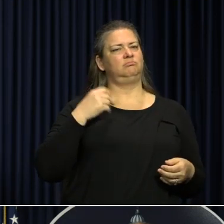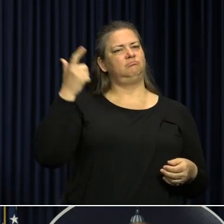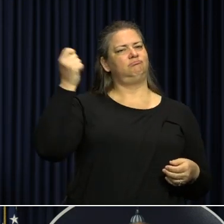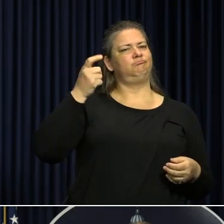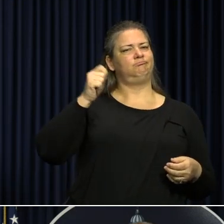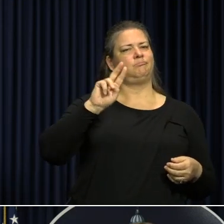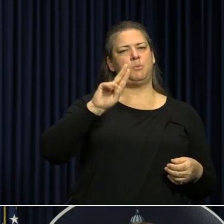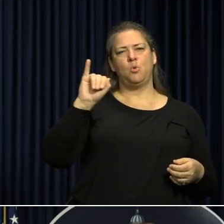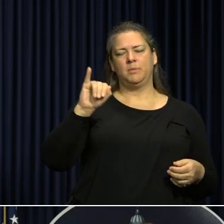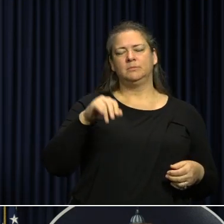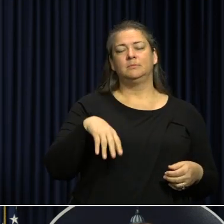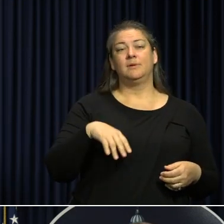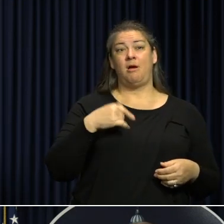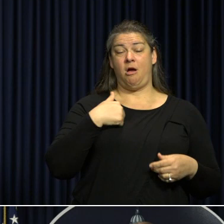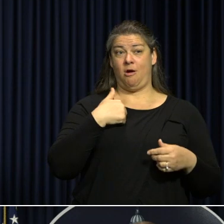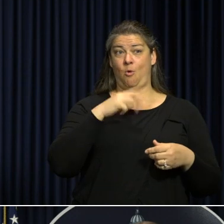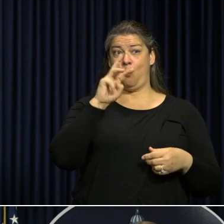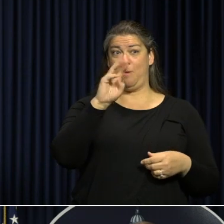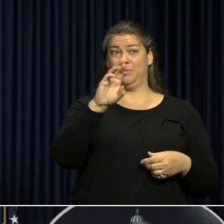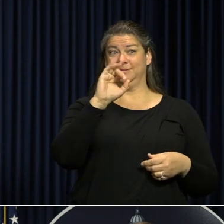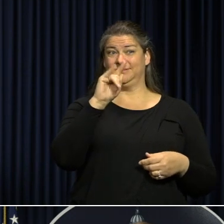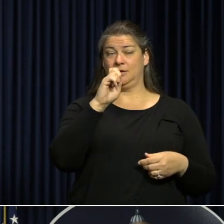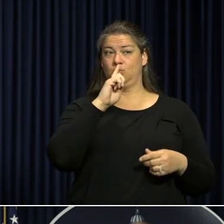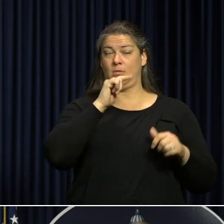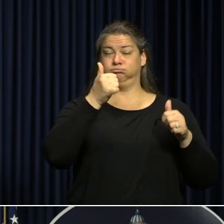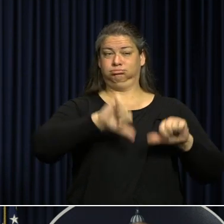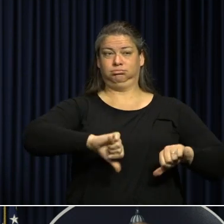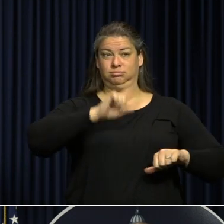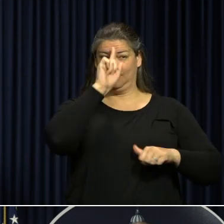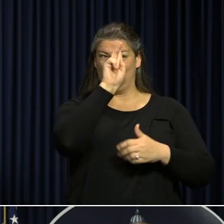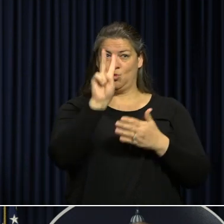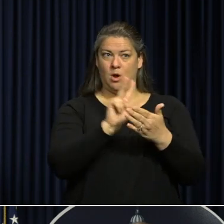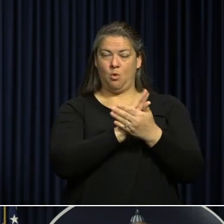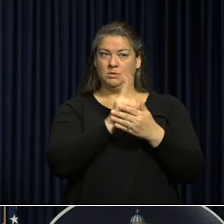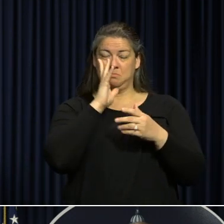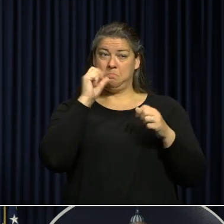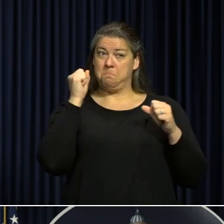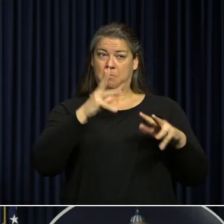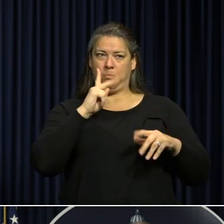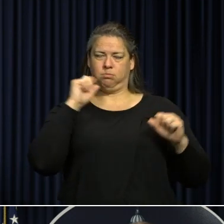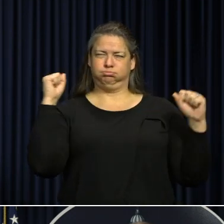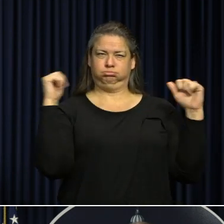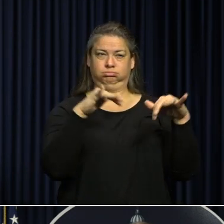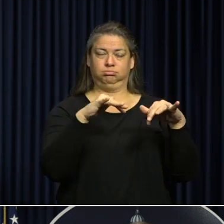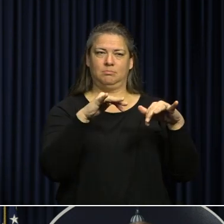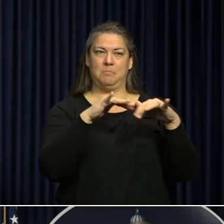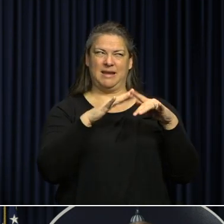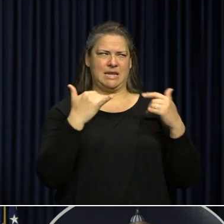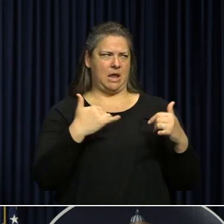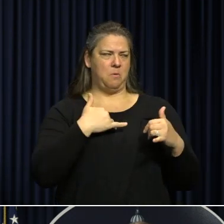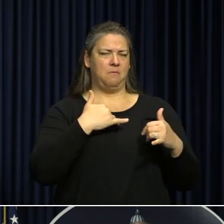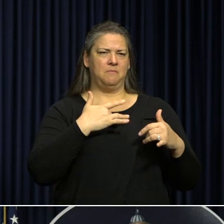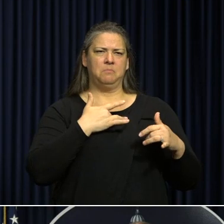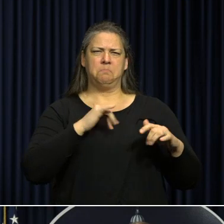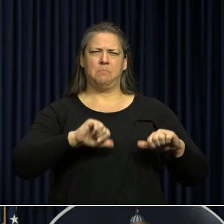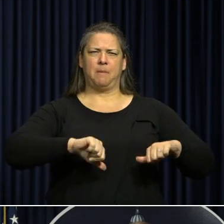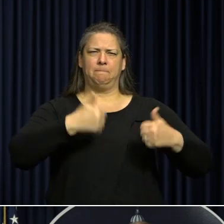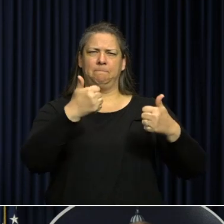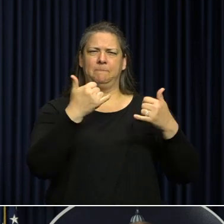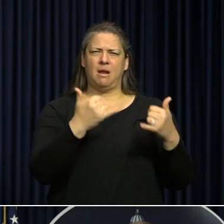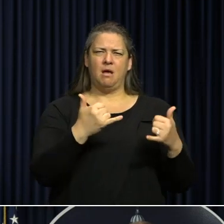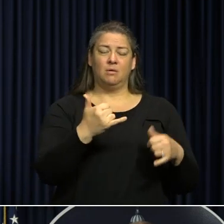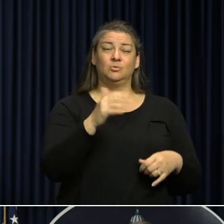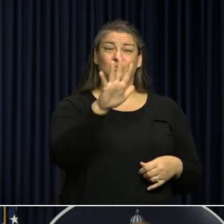hours today because of demand. It is back up. And my hope is tomorrow I'm going to announce some